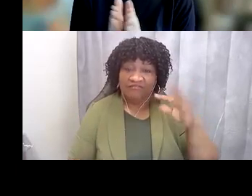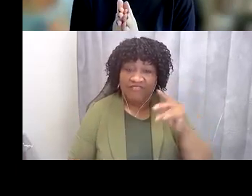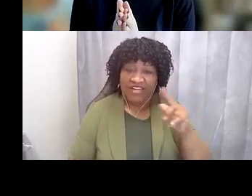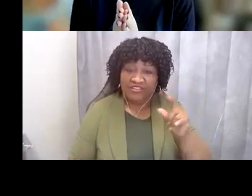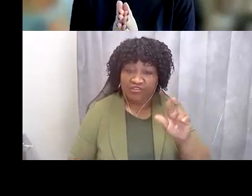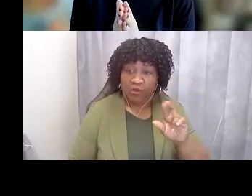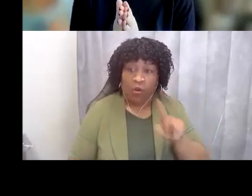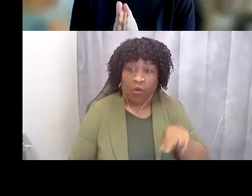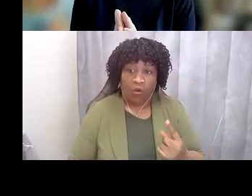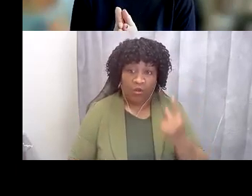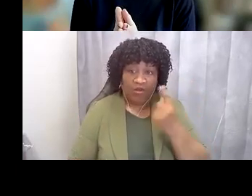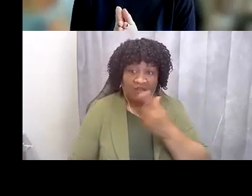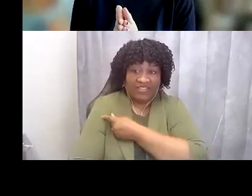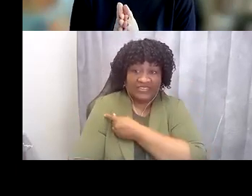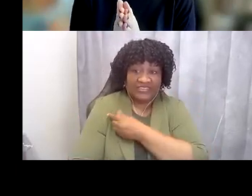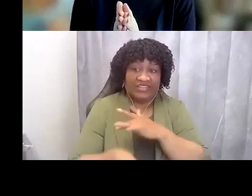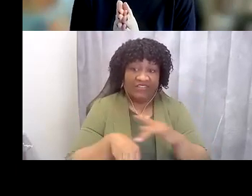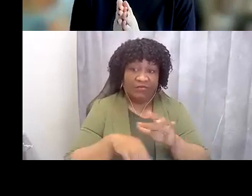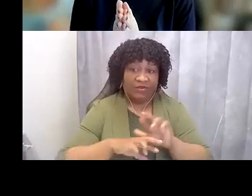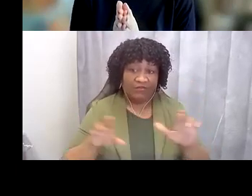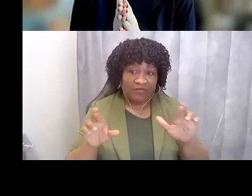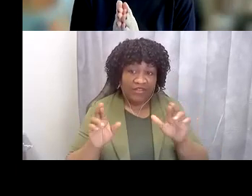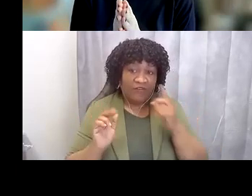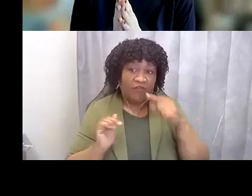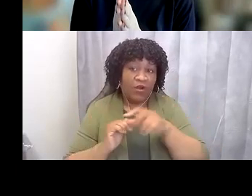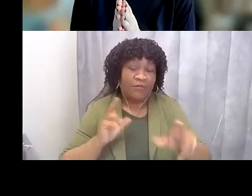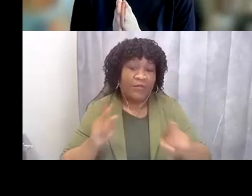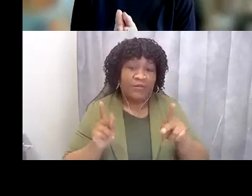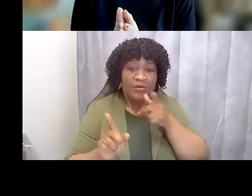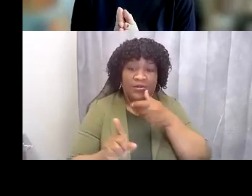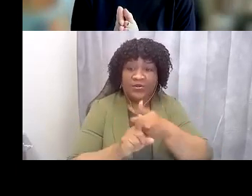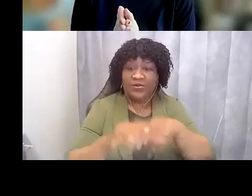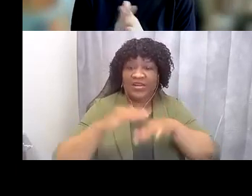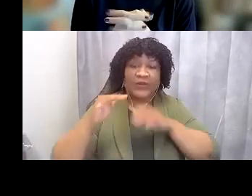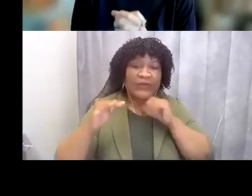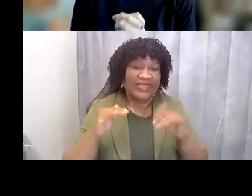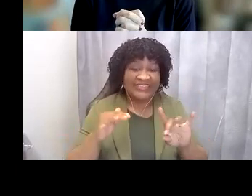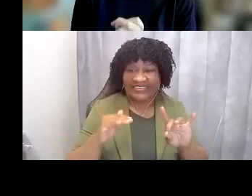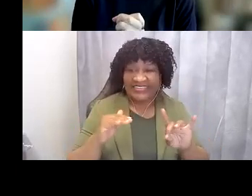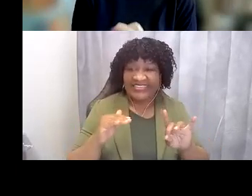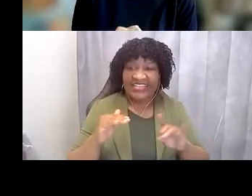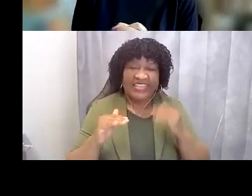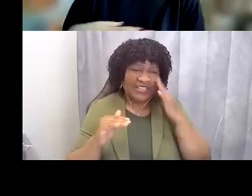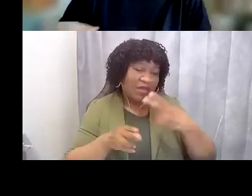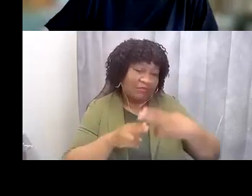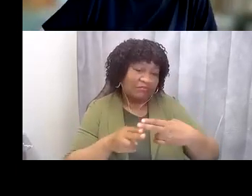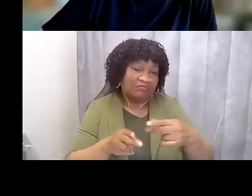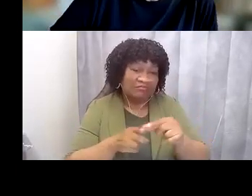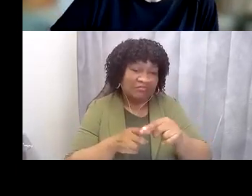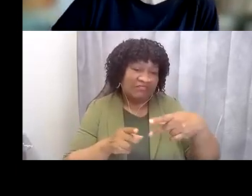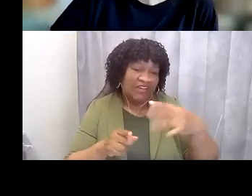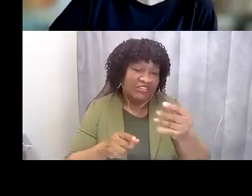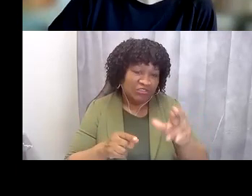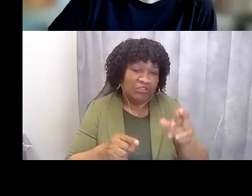currently the only vaccine that's available for people who are under 18. So that's why I mentioned Pfizer.